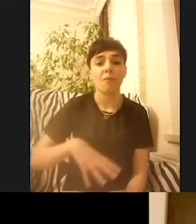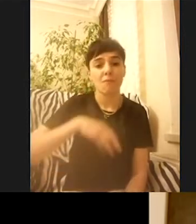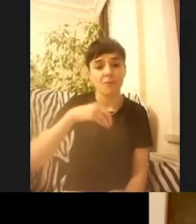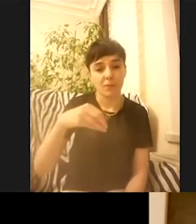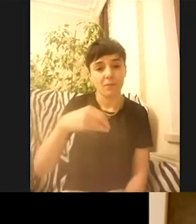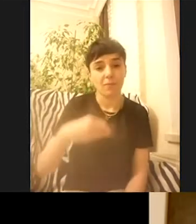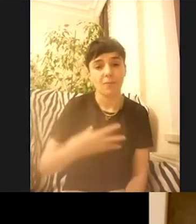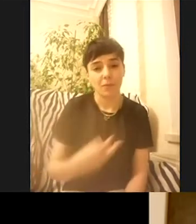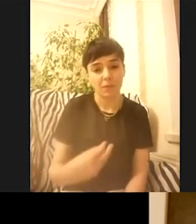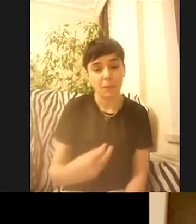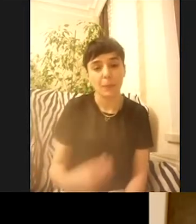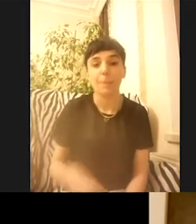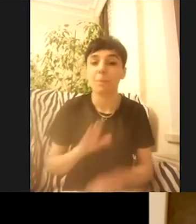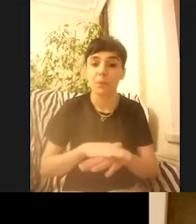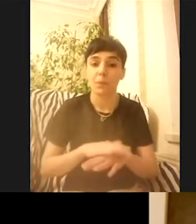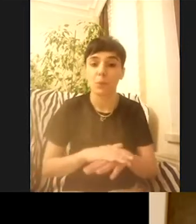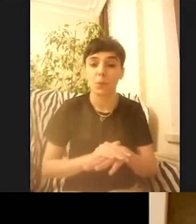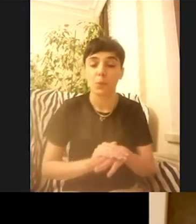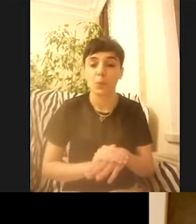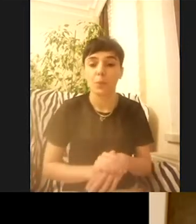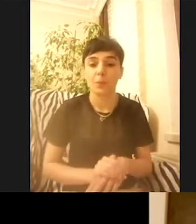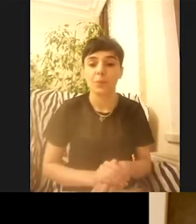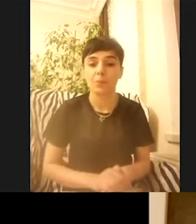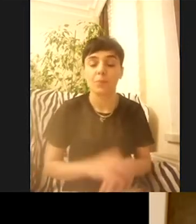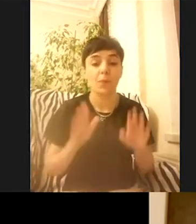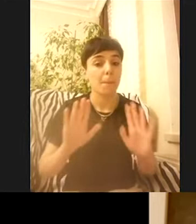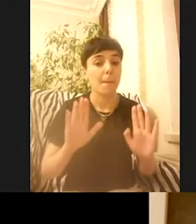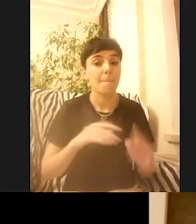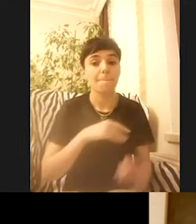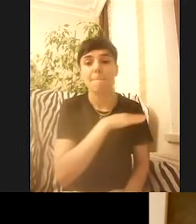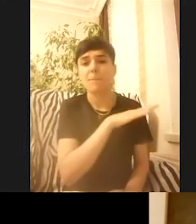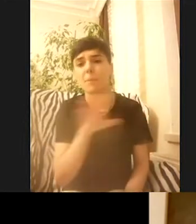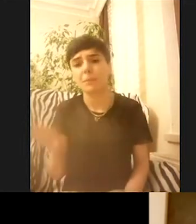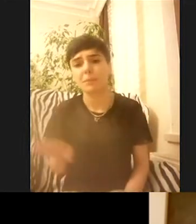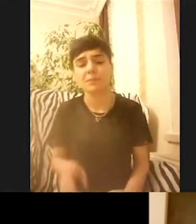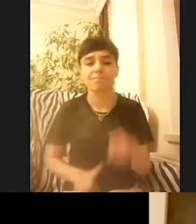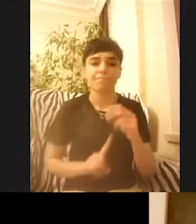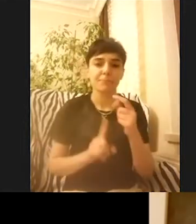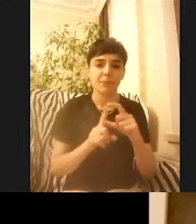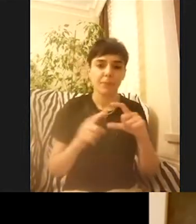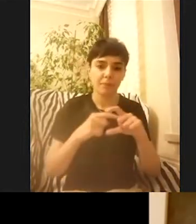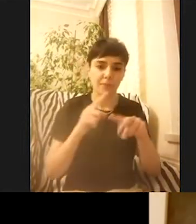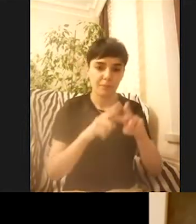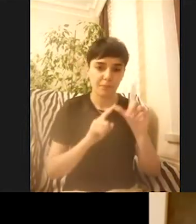reach an ideal, although it is never reachable in a way. So Come Out is